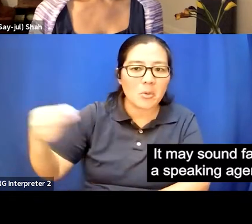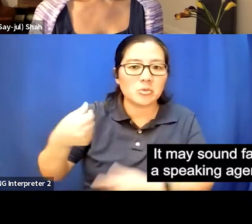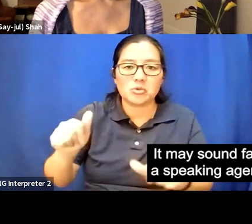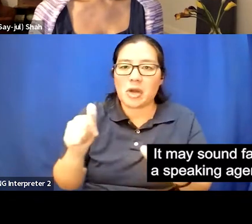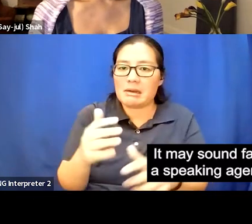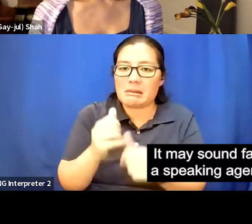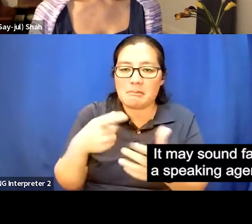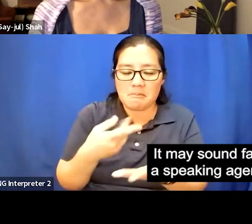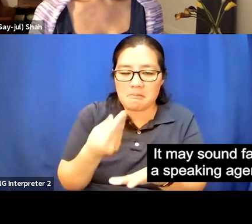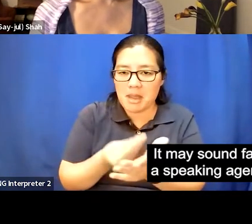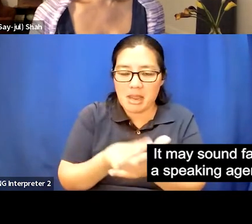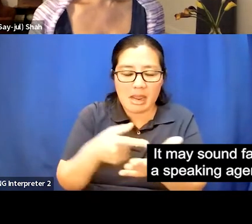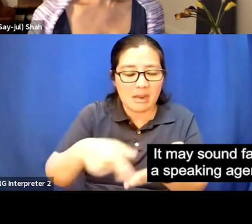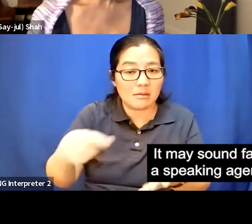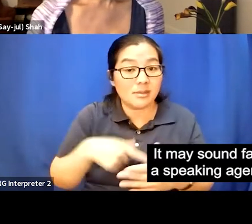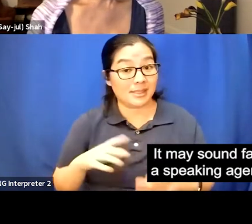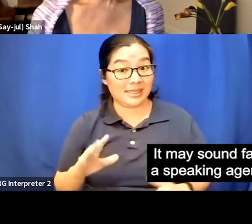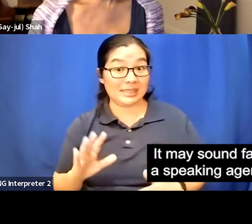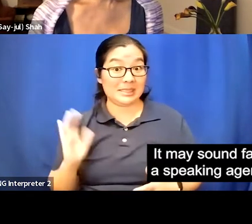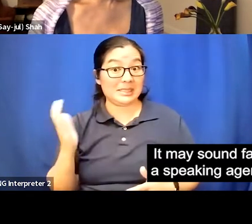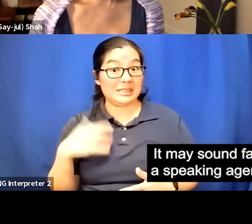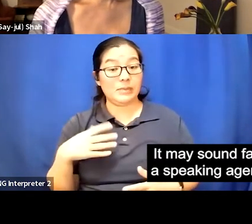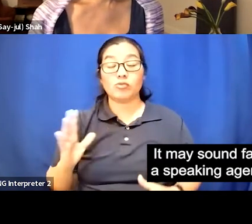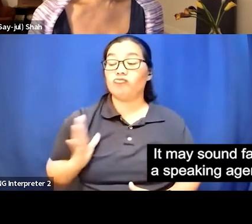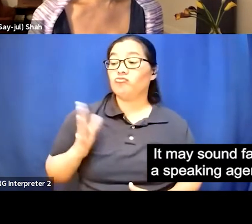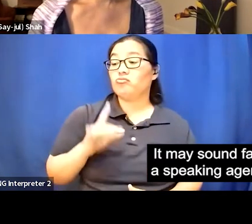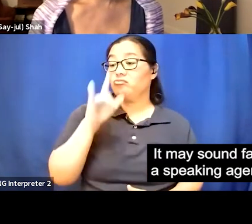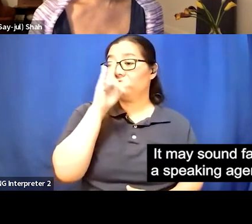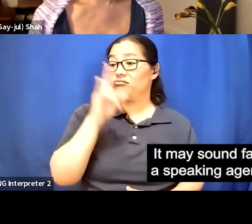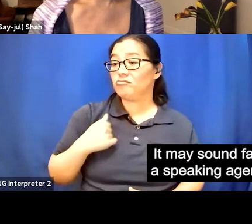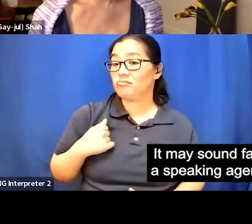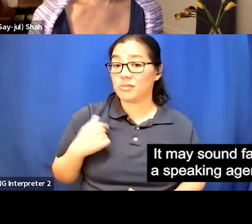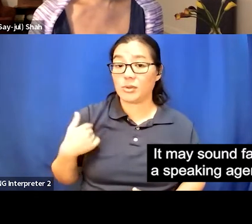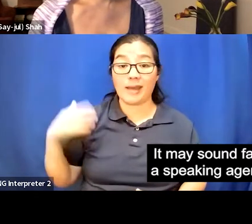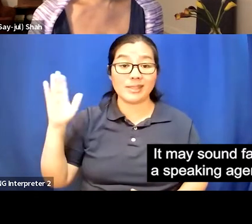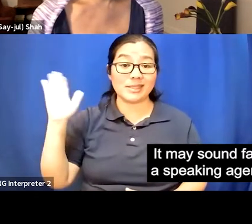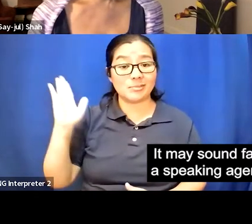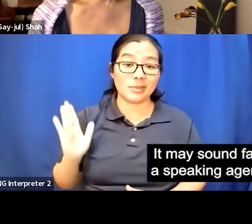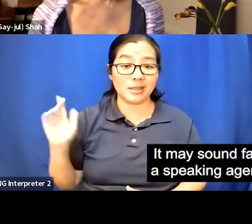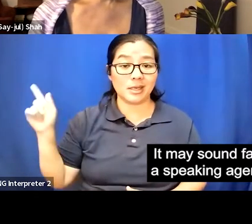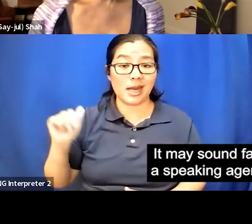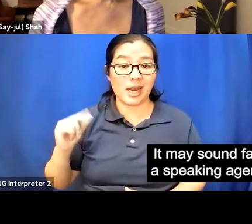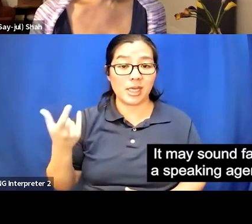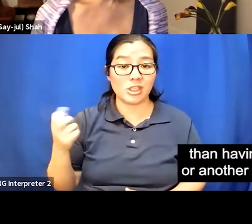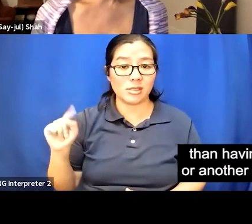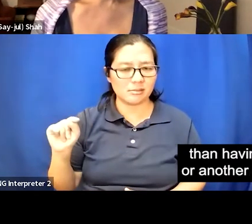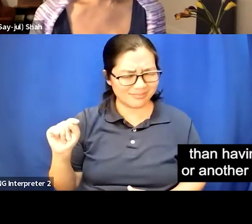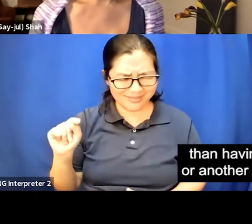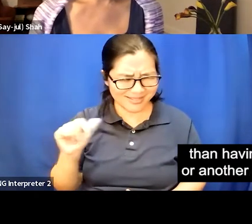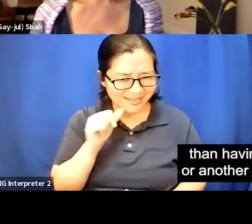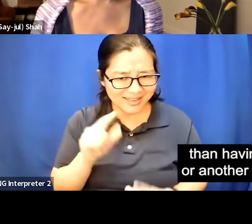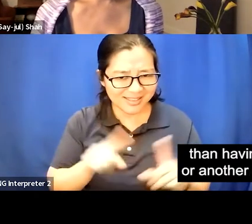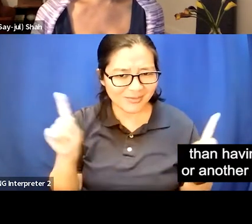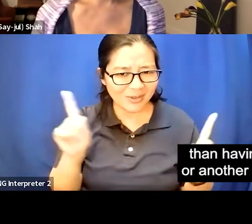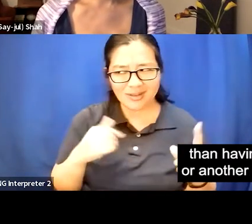It may sound fancy or elitist to have a speaking agent, but it's no different than having